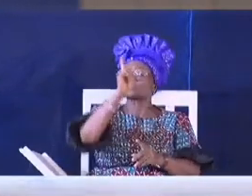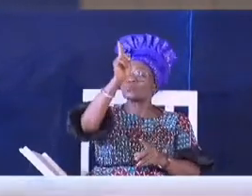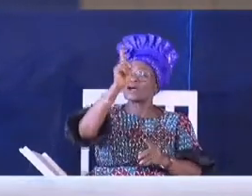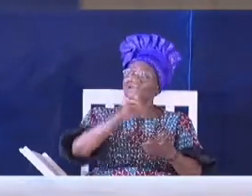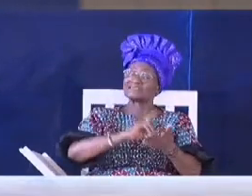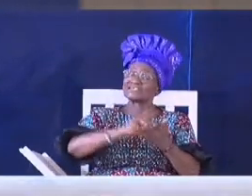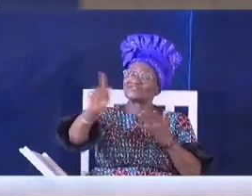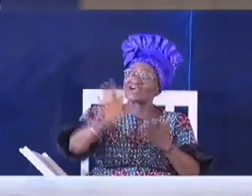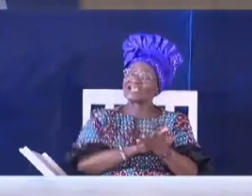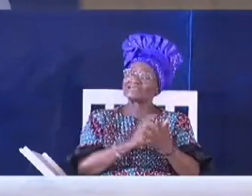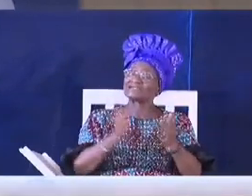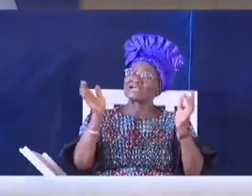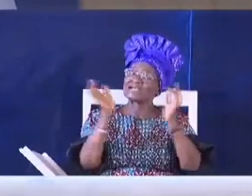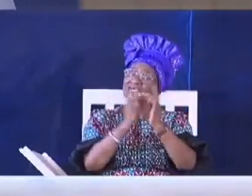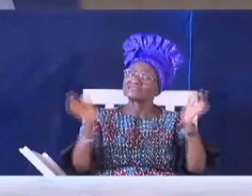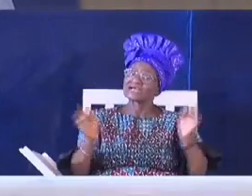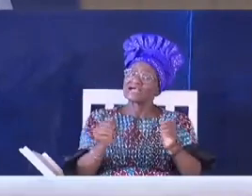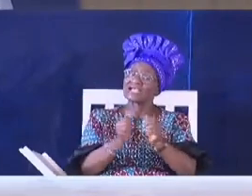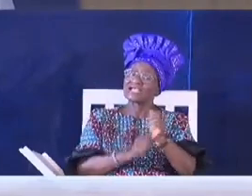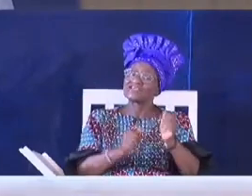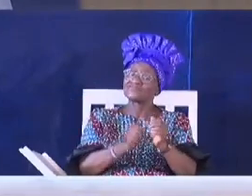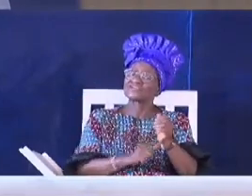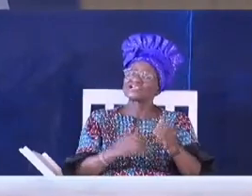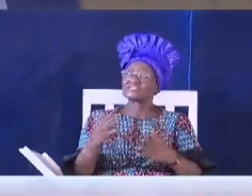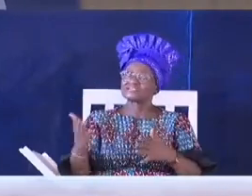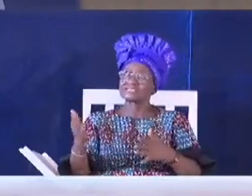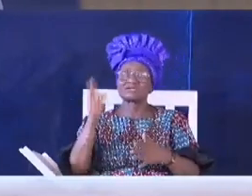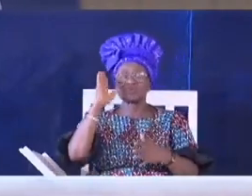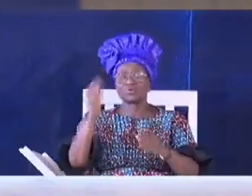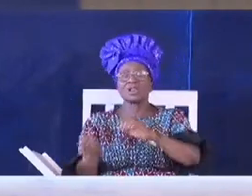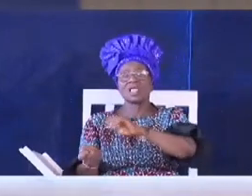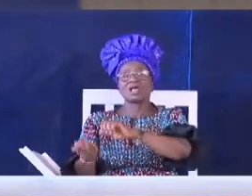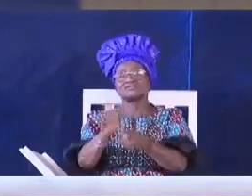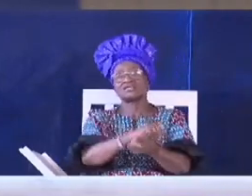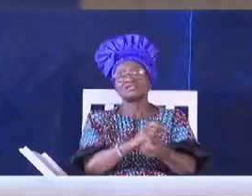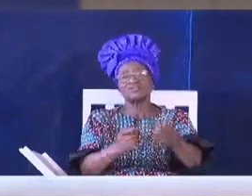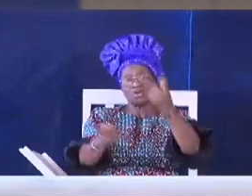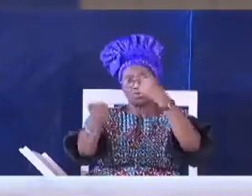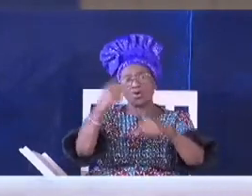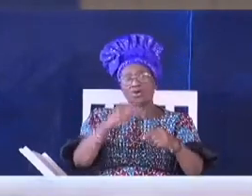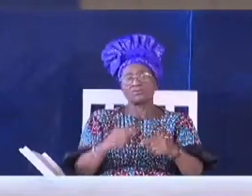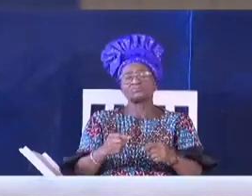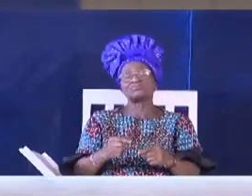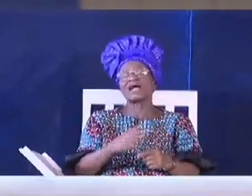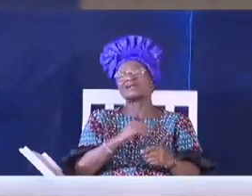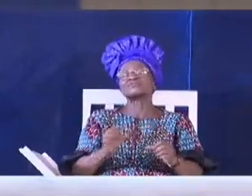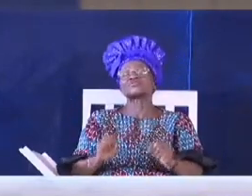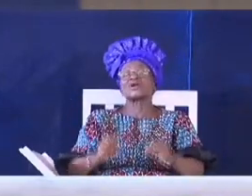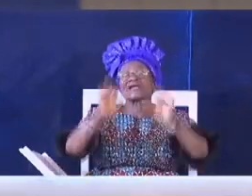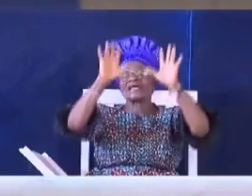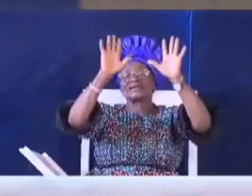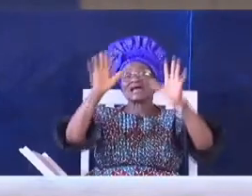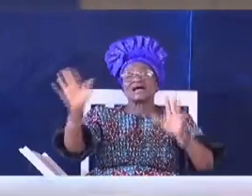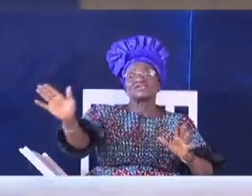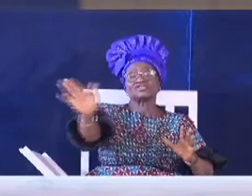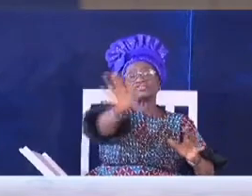will change. Come, come and surrender your life to Jesus Christ. Everything will become